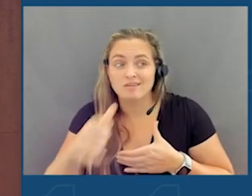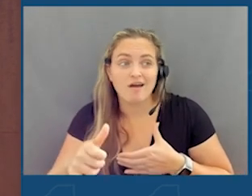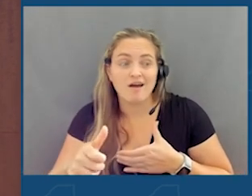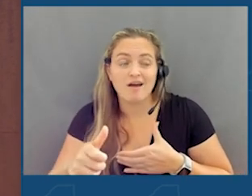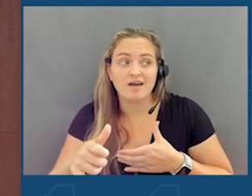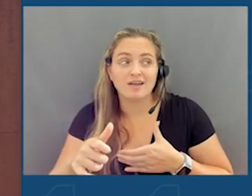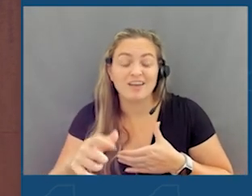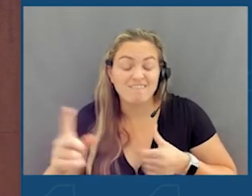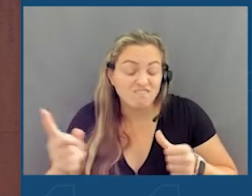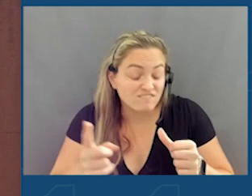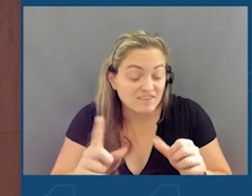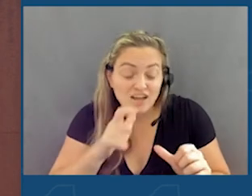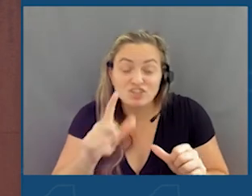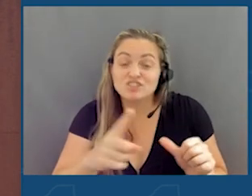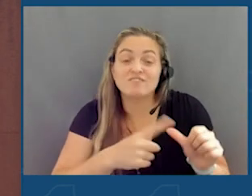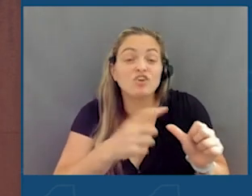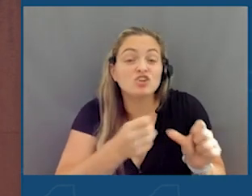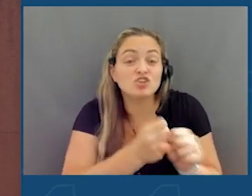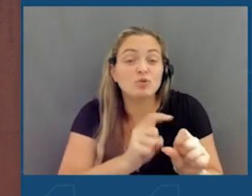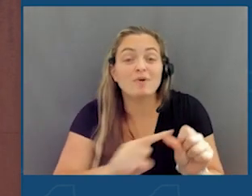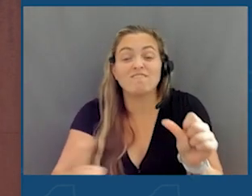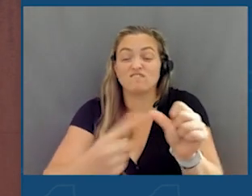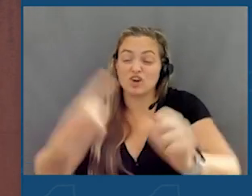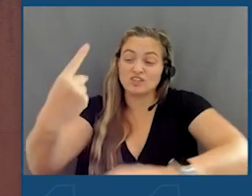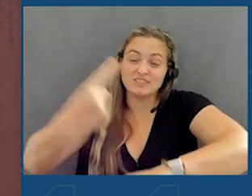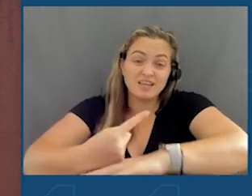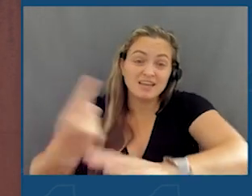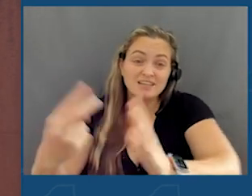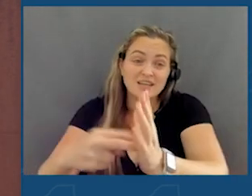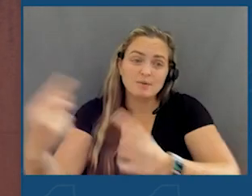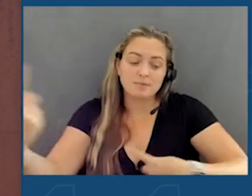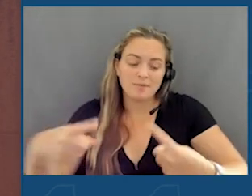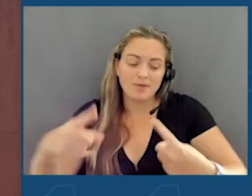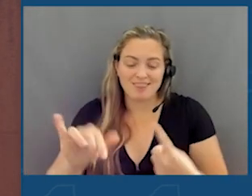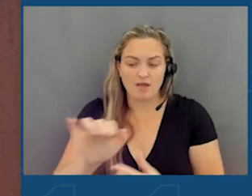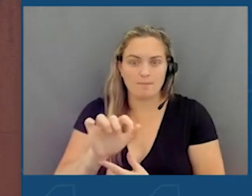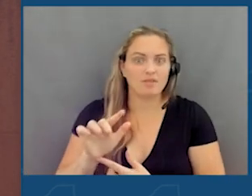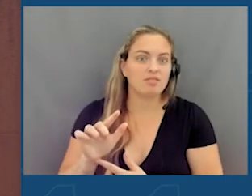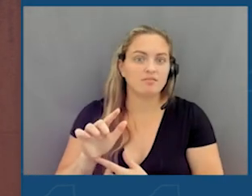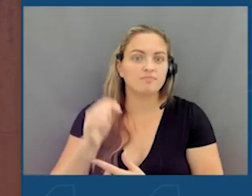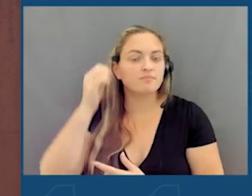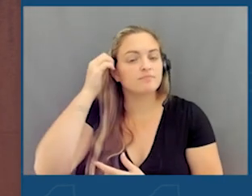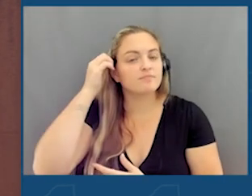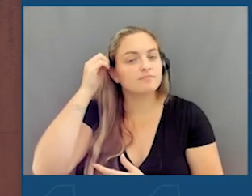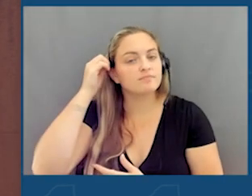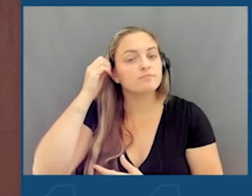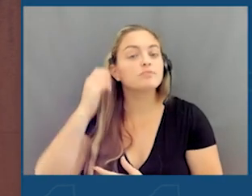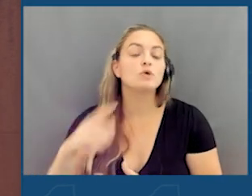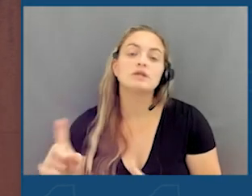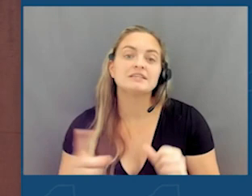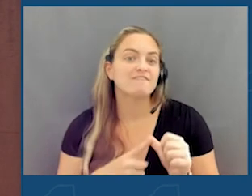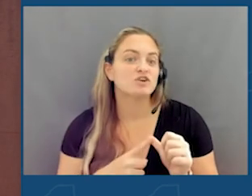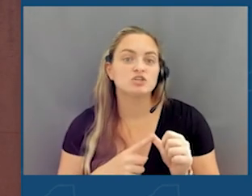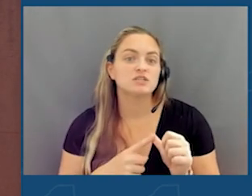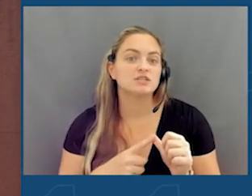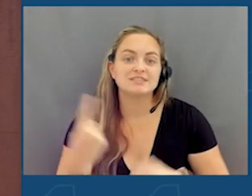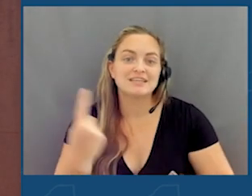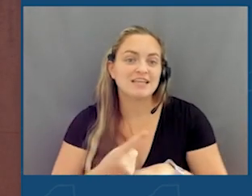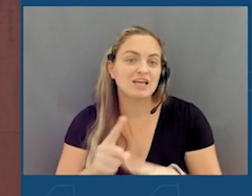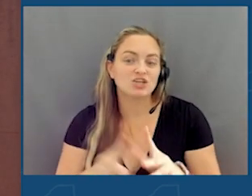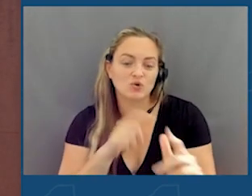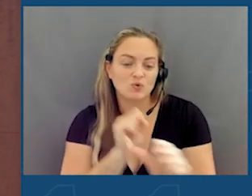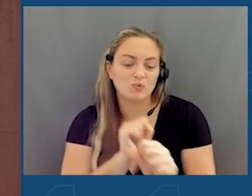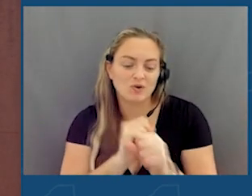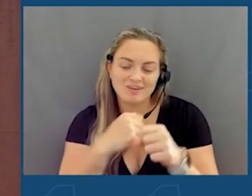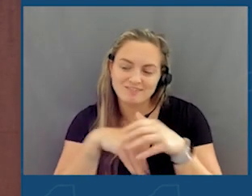His first day was the first day of session, and he had to stand up and debate that bill. In his first day, he took steps into the